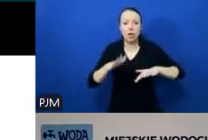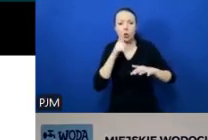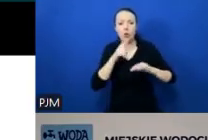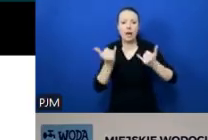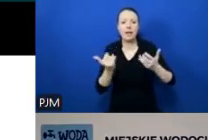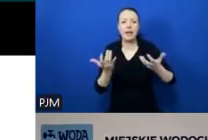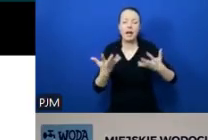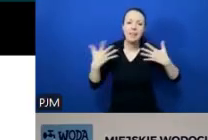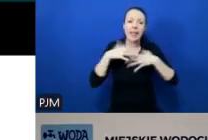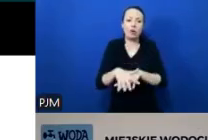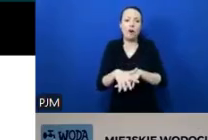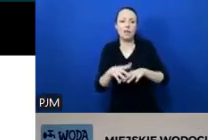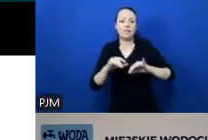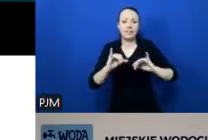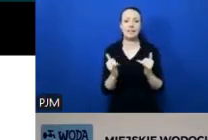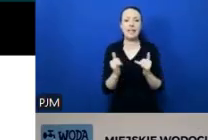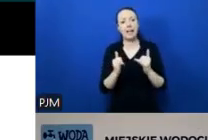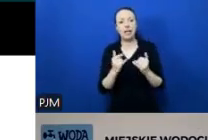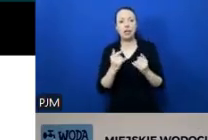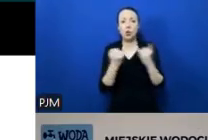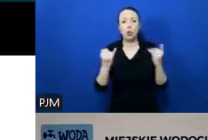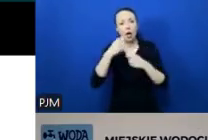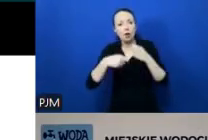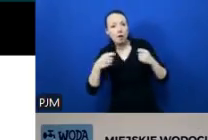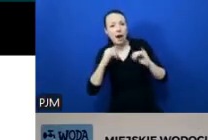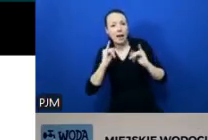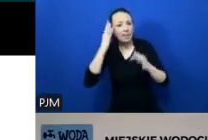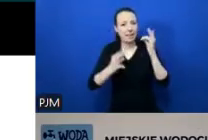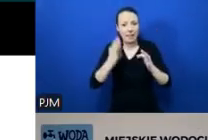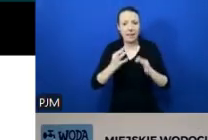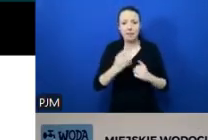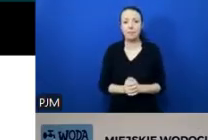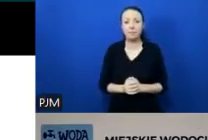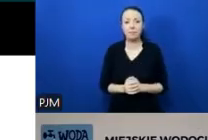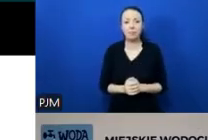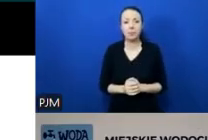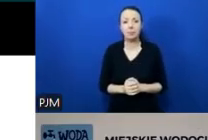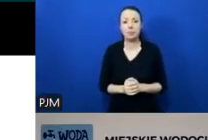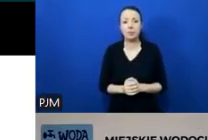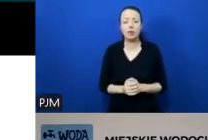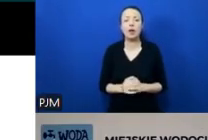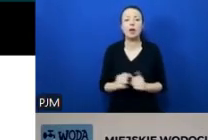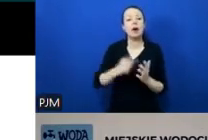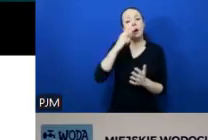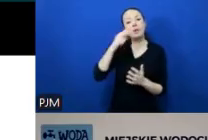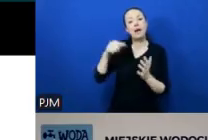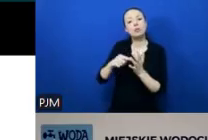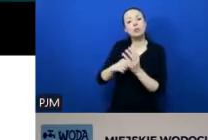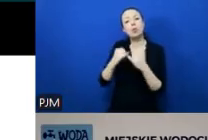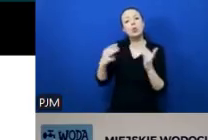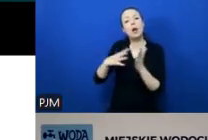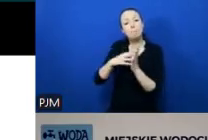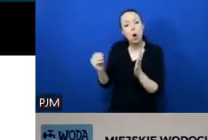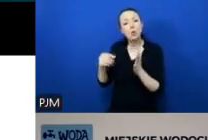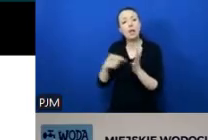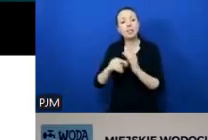elements. And the last moment, also requiring a lot of effort and work, that is balancing the